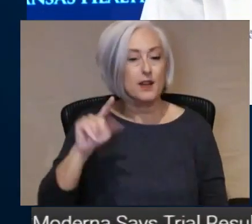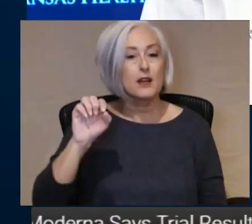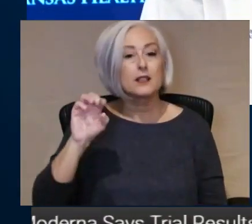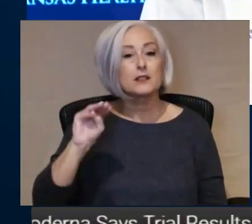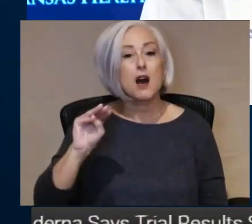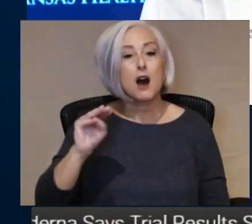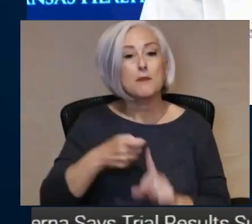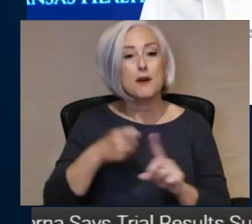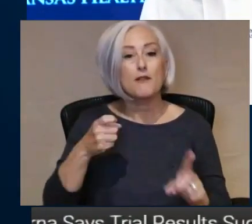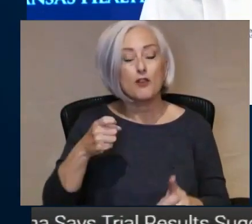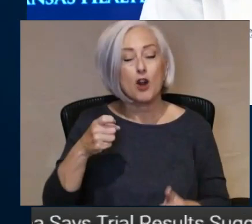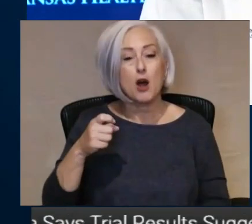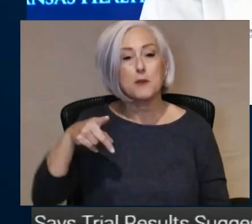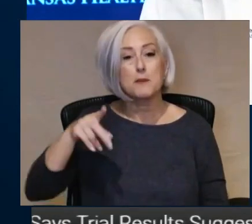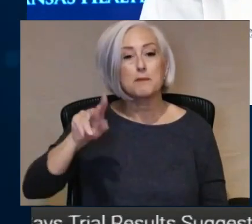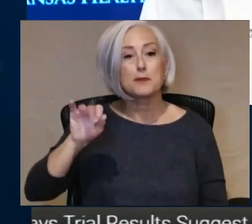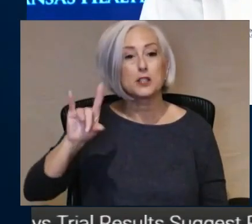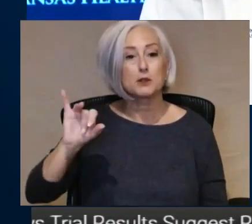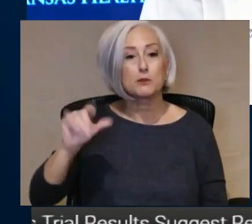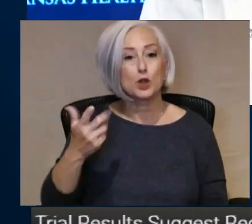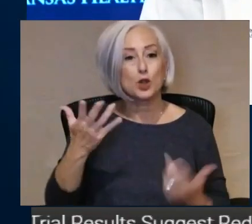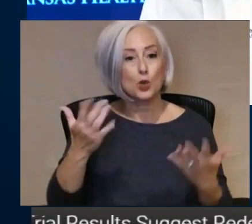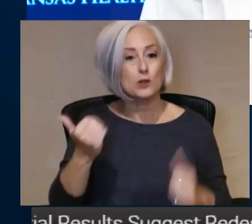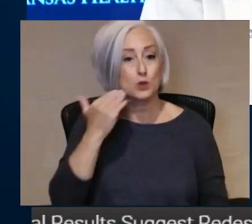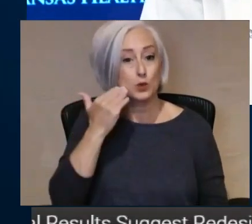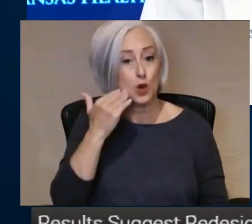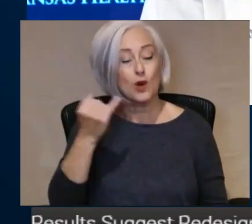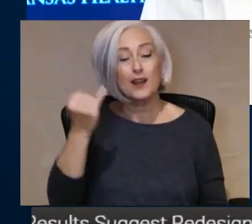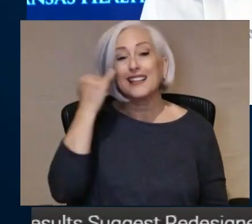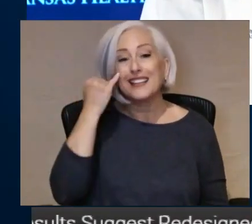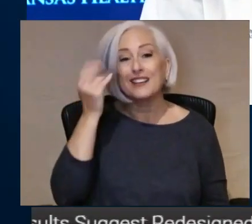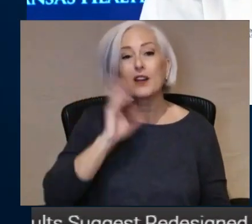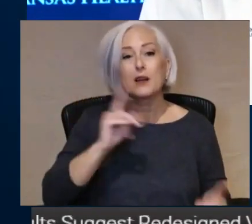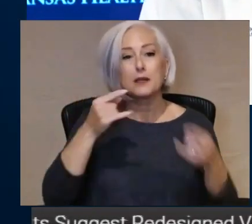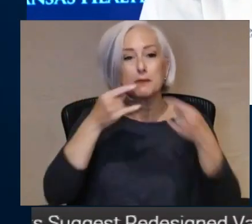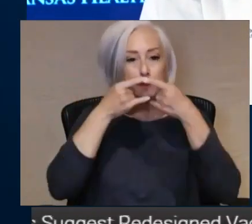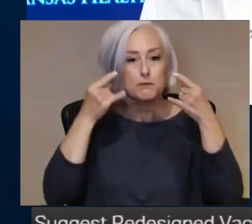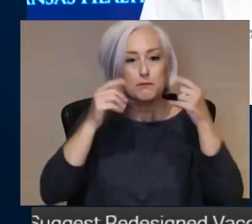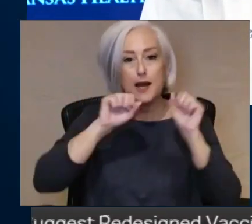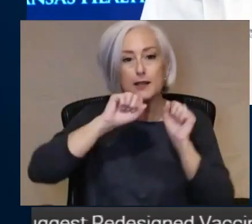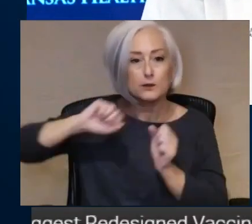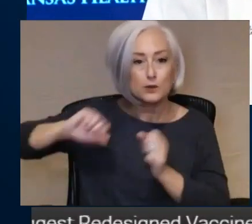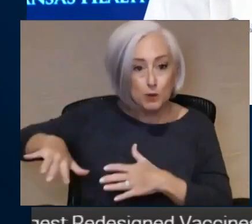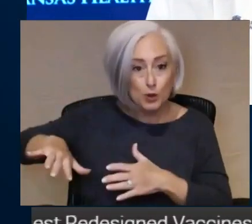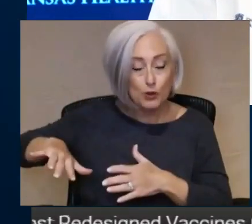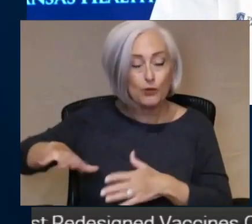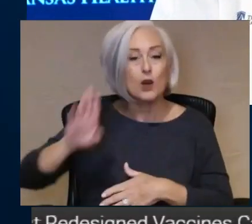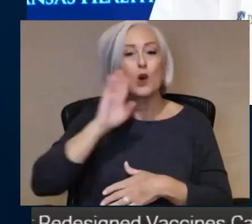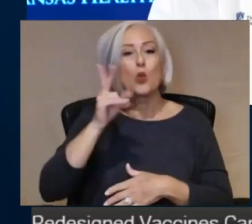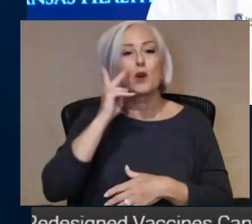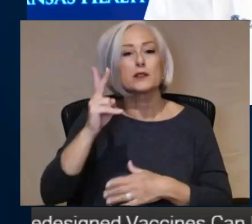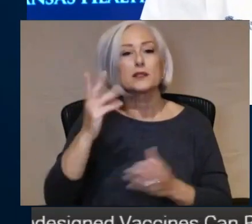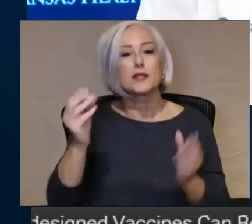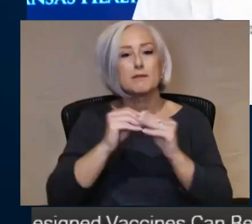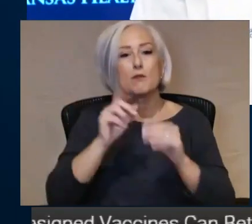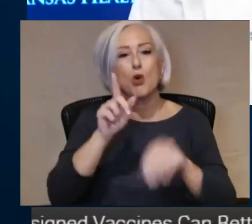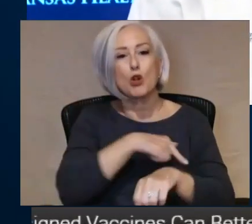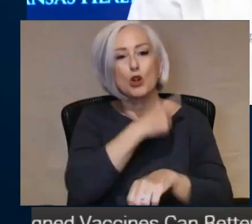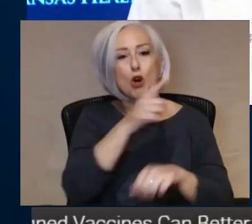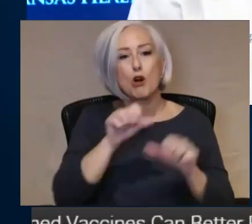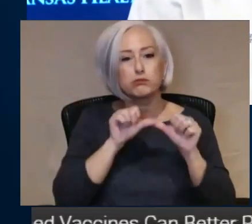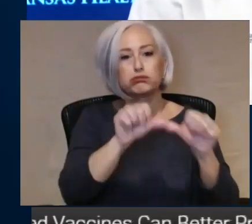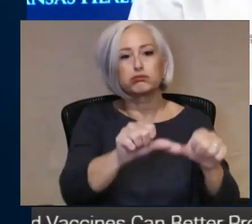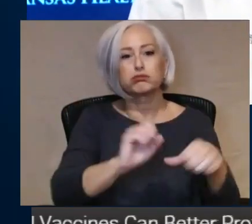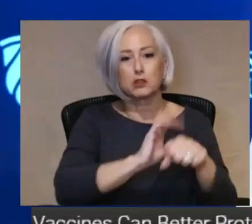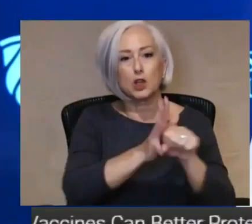people ditch masks, are we going to see more long-term COVID cases? Yeah, I think the question that is really, are you going to see more COVID when